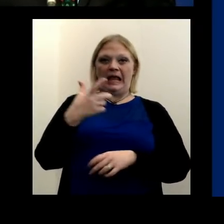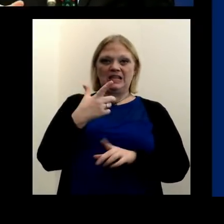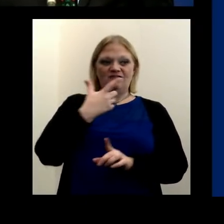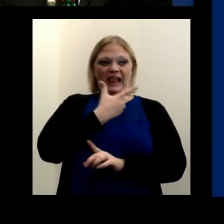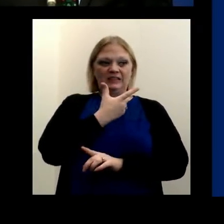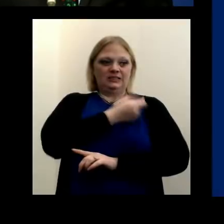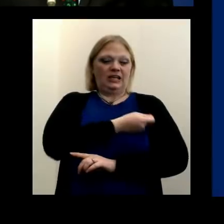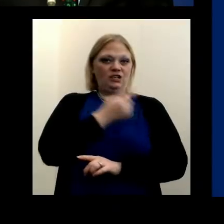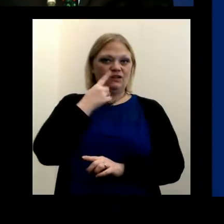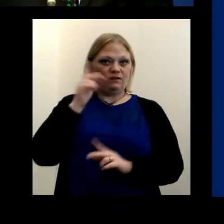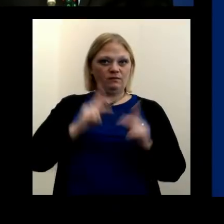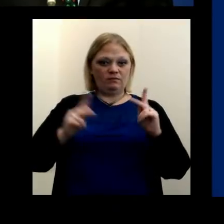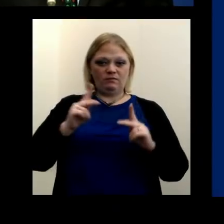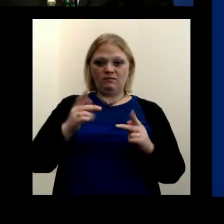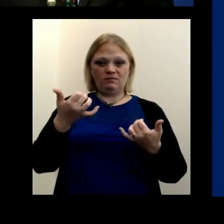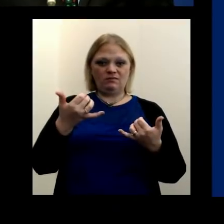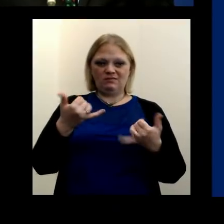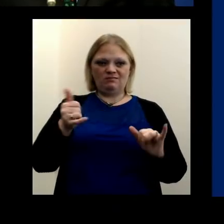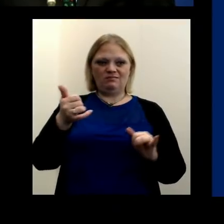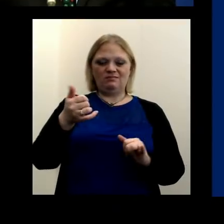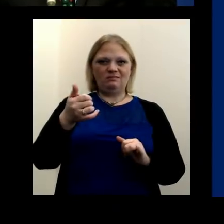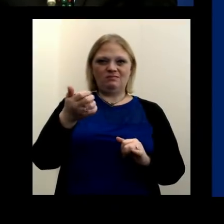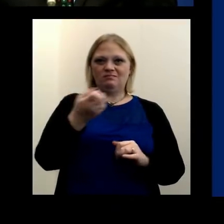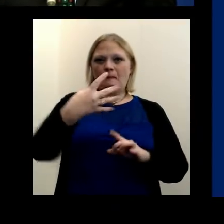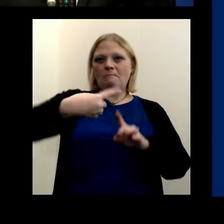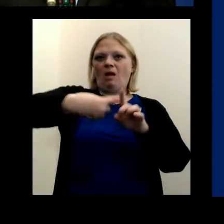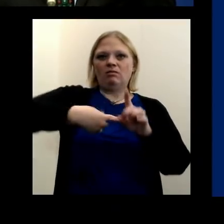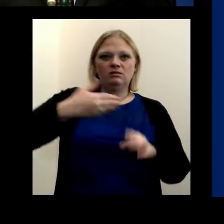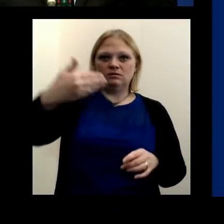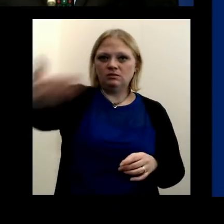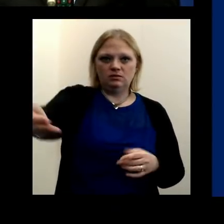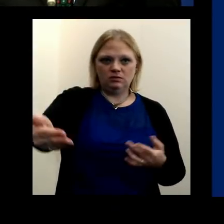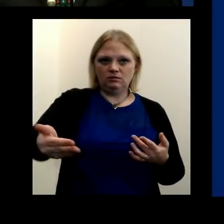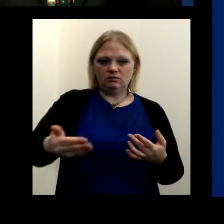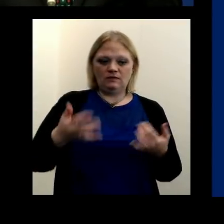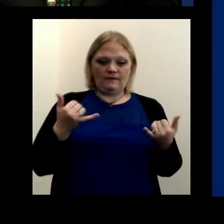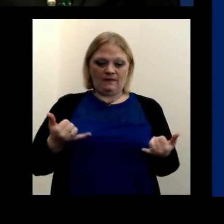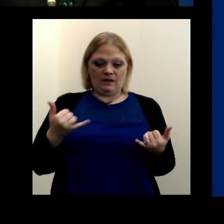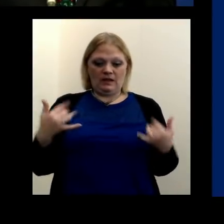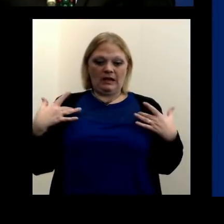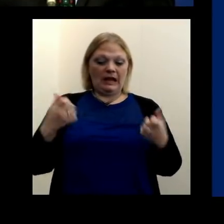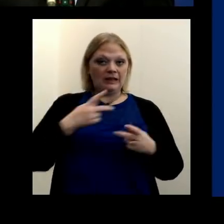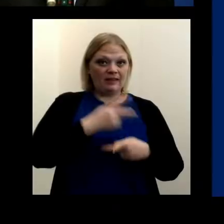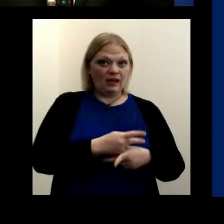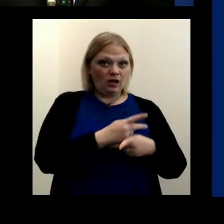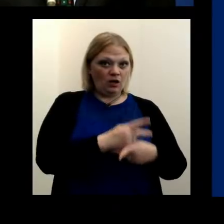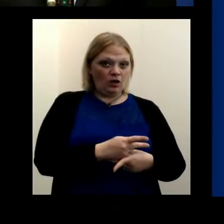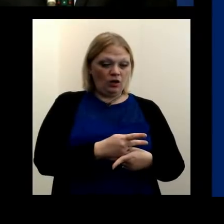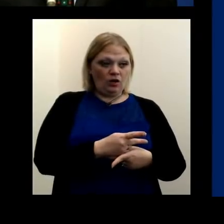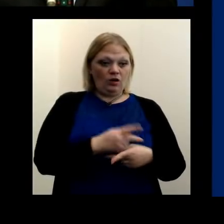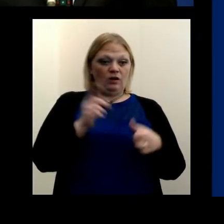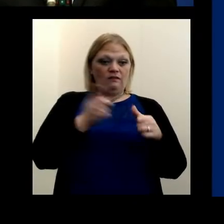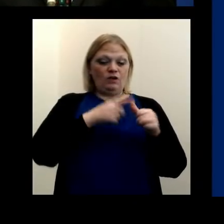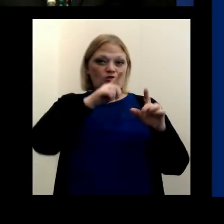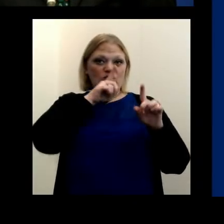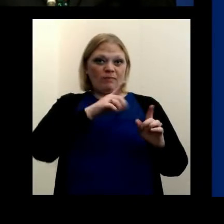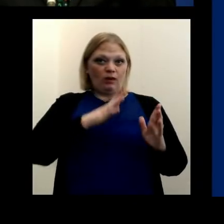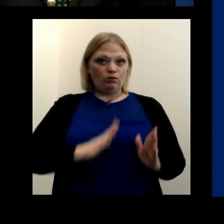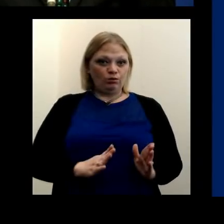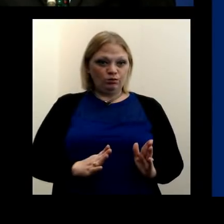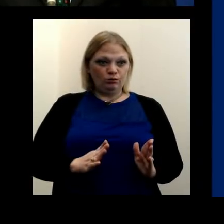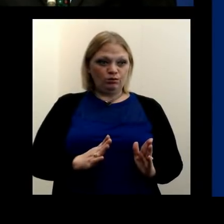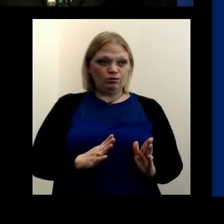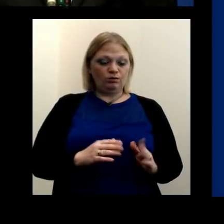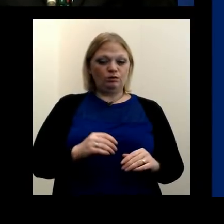public is still months away. In the interim, there'll be vaccinations of healthcare, There'll be vaccinations of first responders. There'll